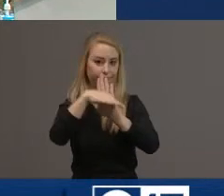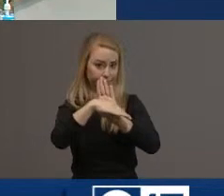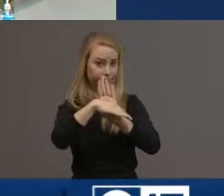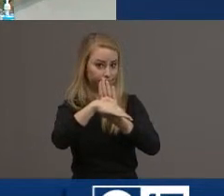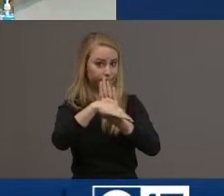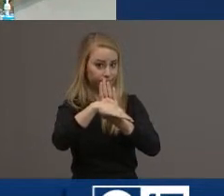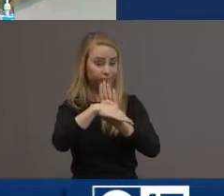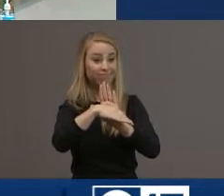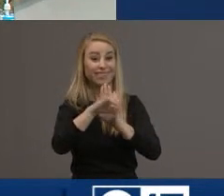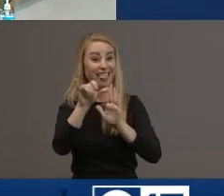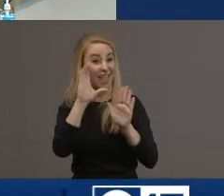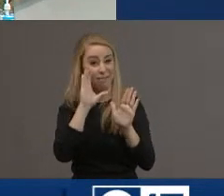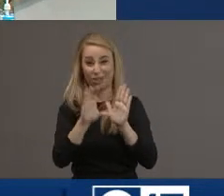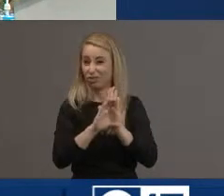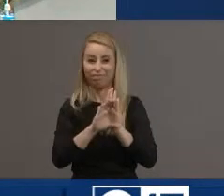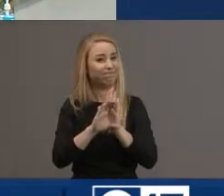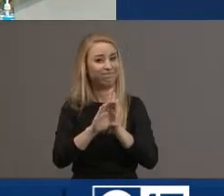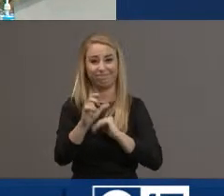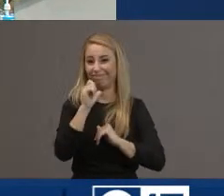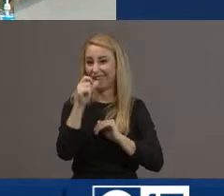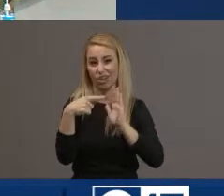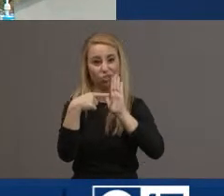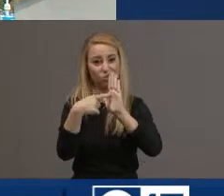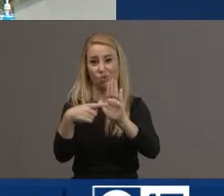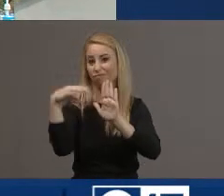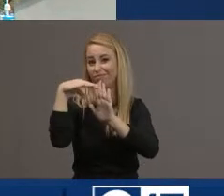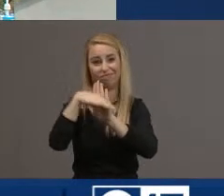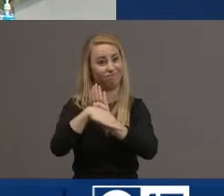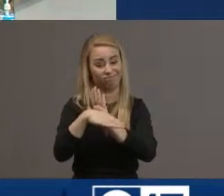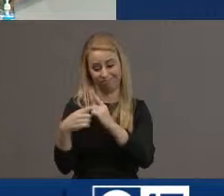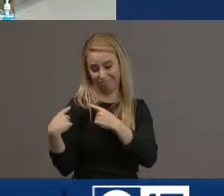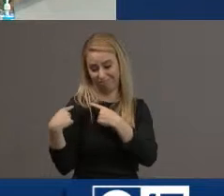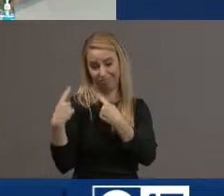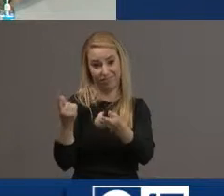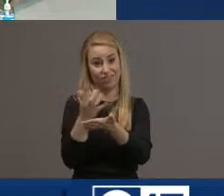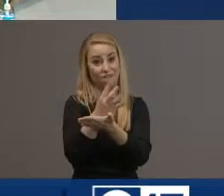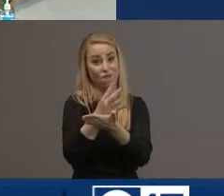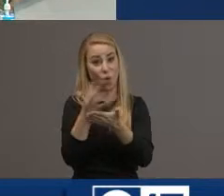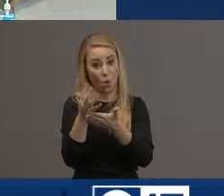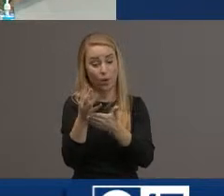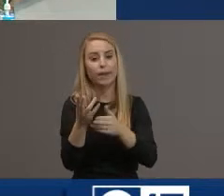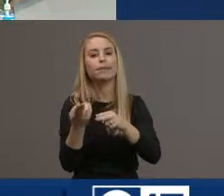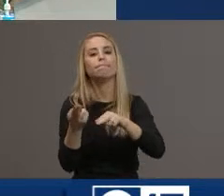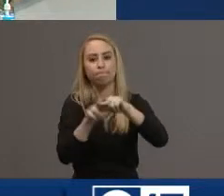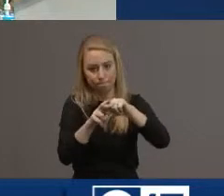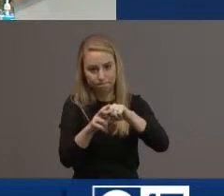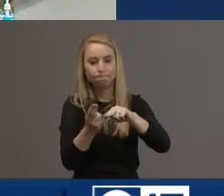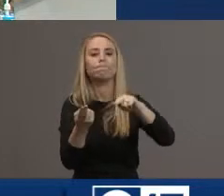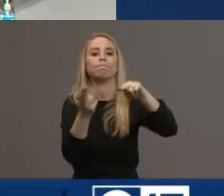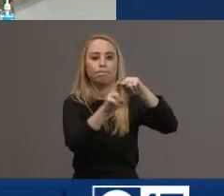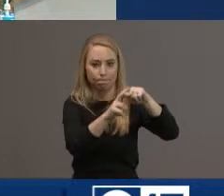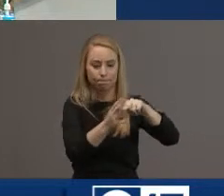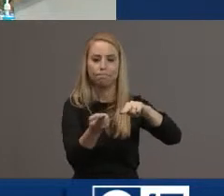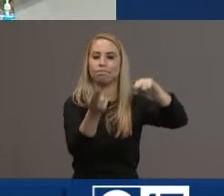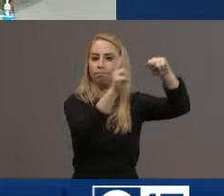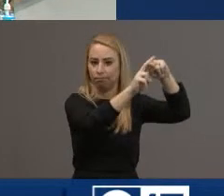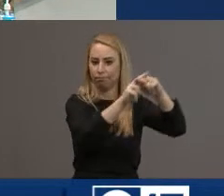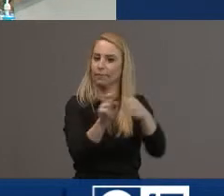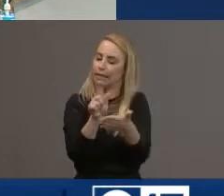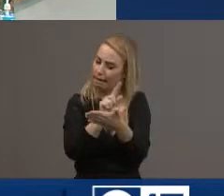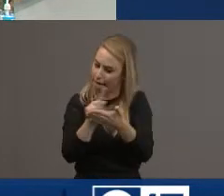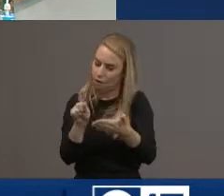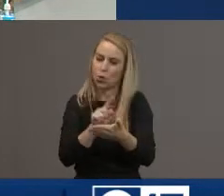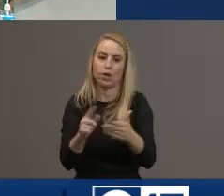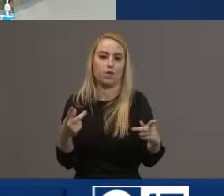what we have here. The last 4 weeks are increasing cases week over week. This is